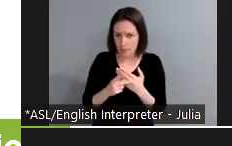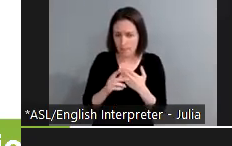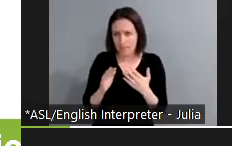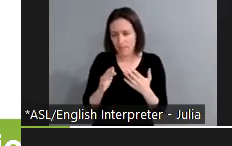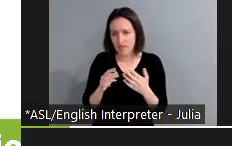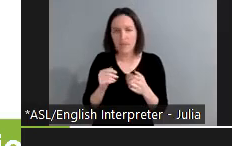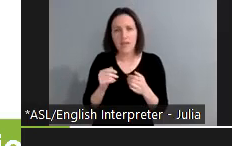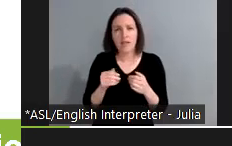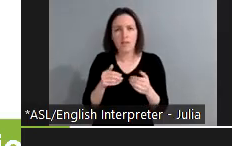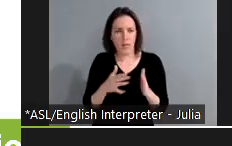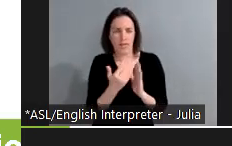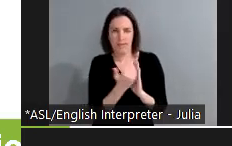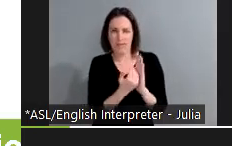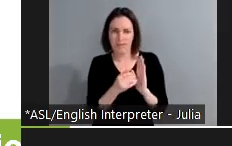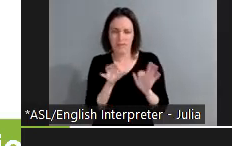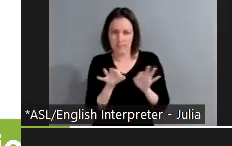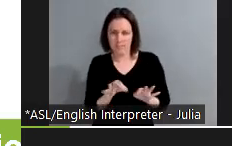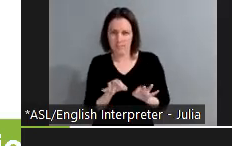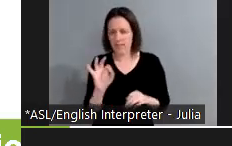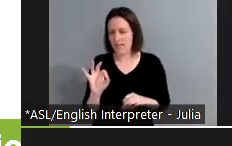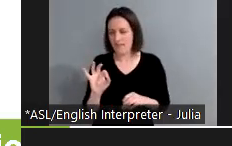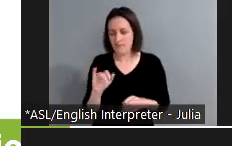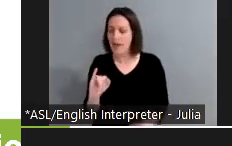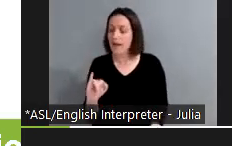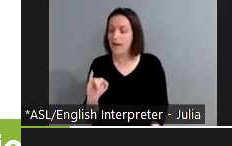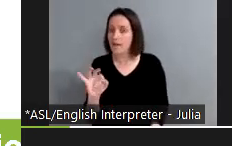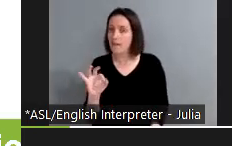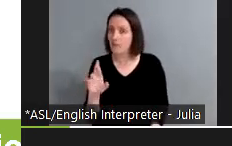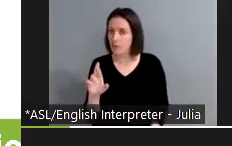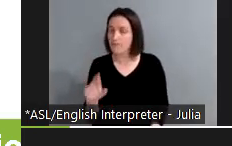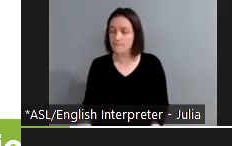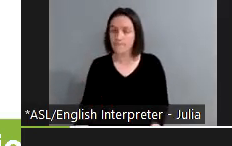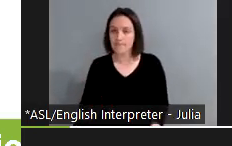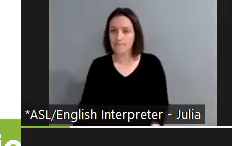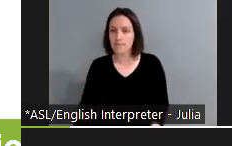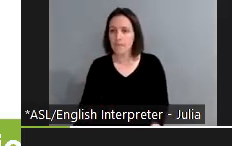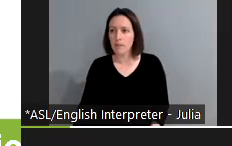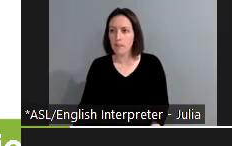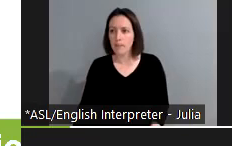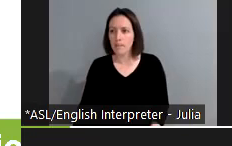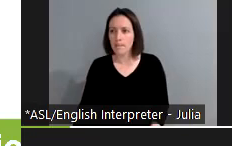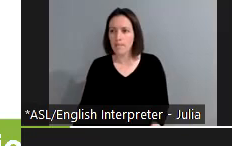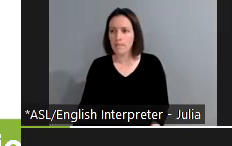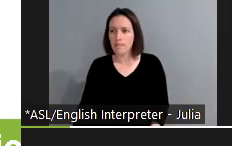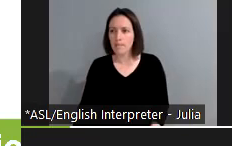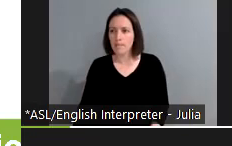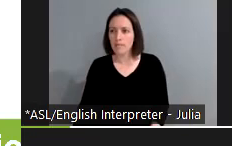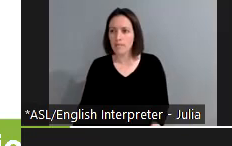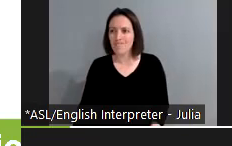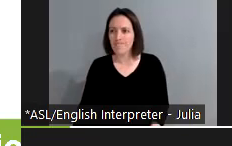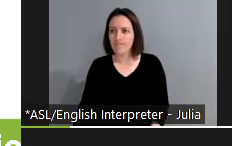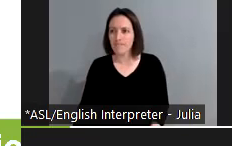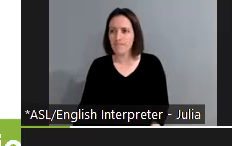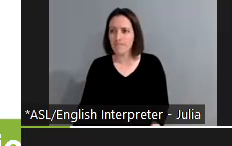the way that it's outlined in the IFR. With that being said, FNS recognizes that